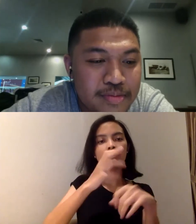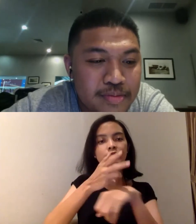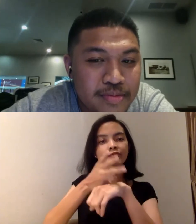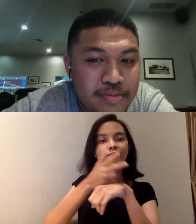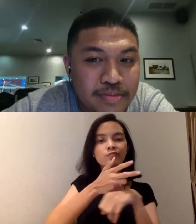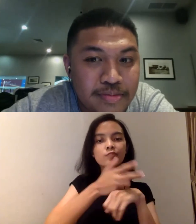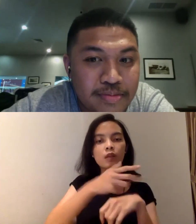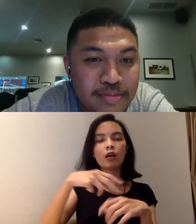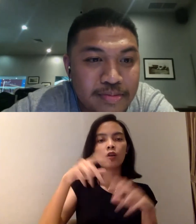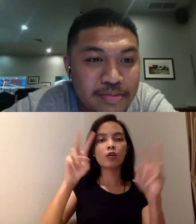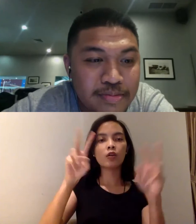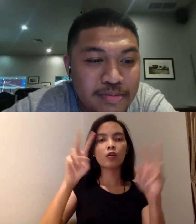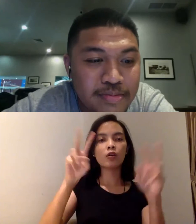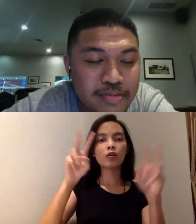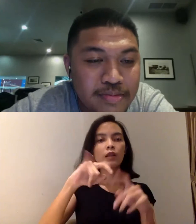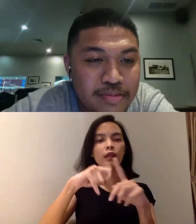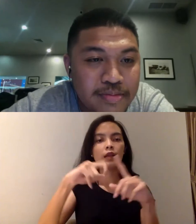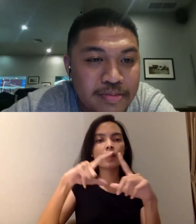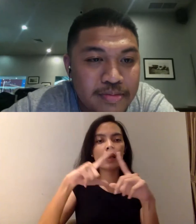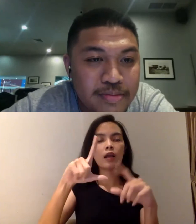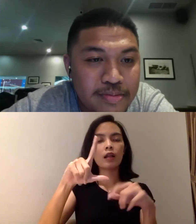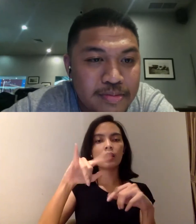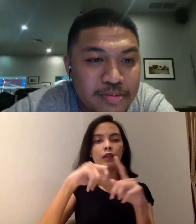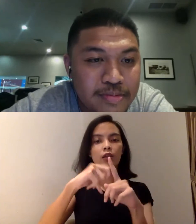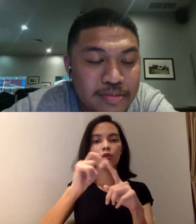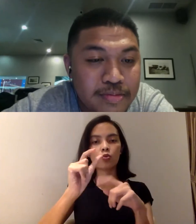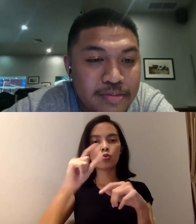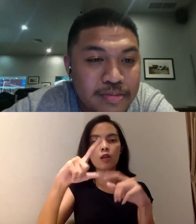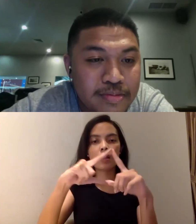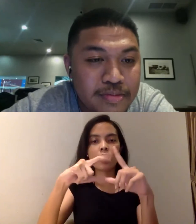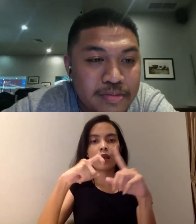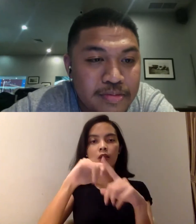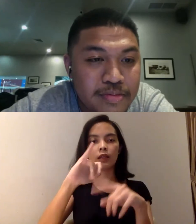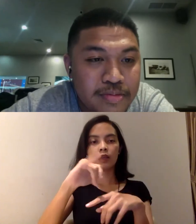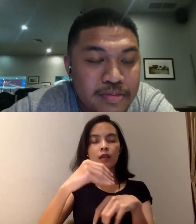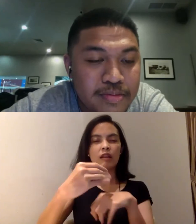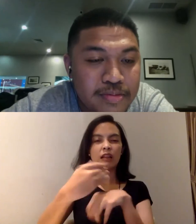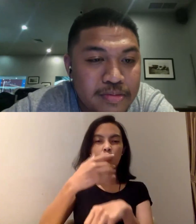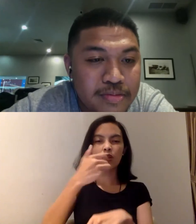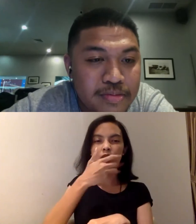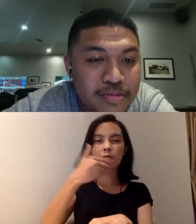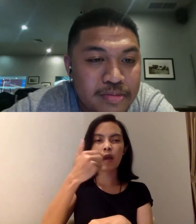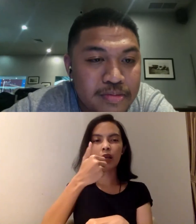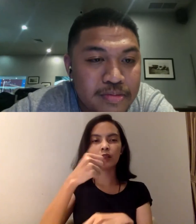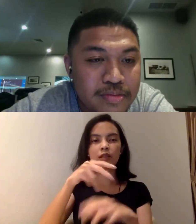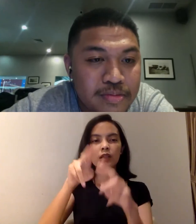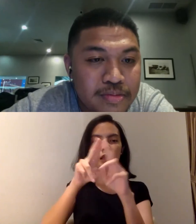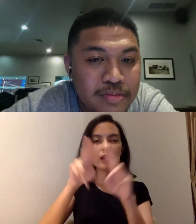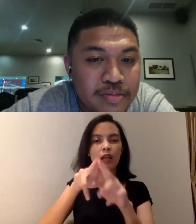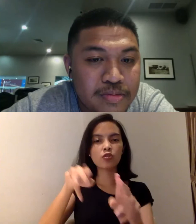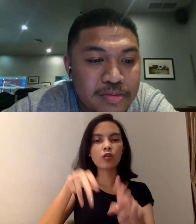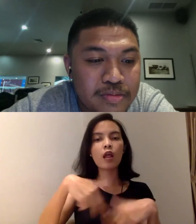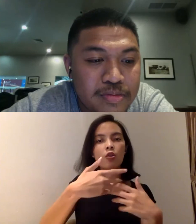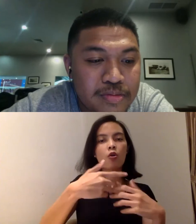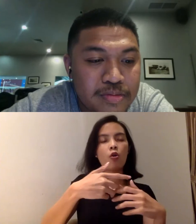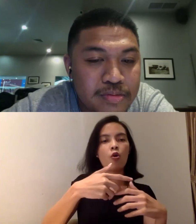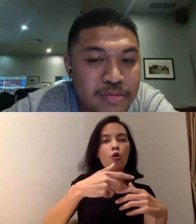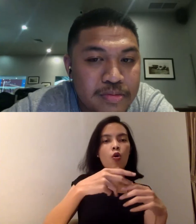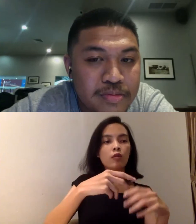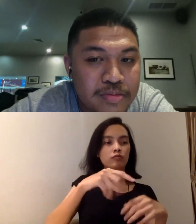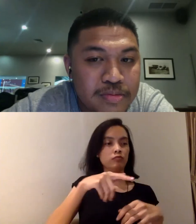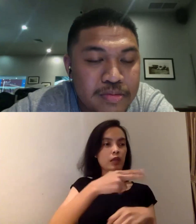Laki? And what was the best response you received so far from international and local audience? So I guess